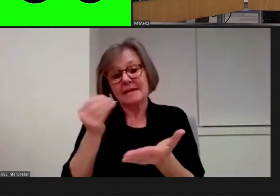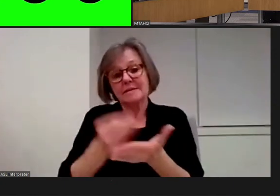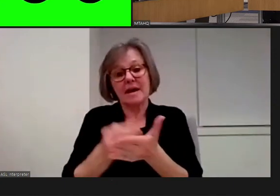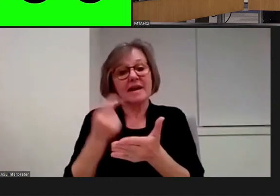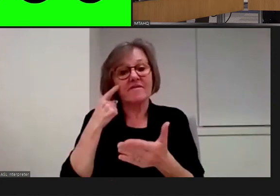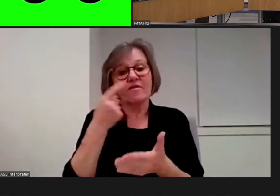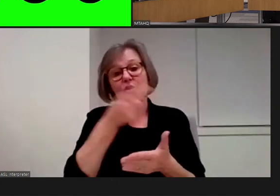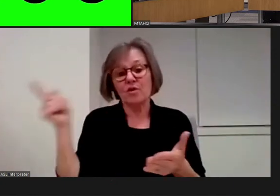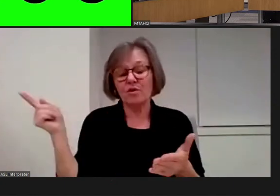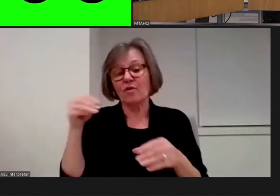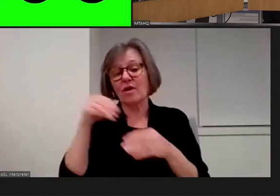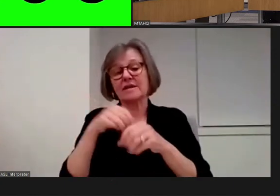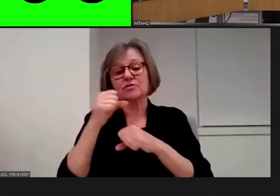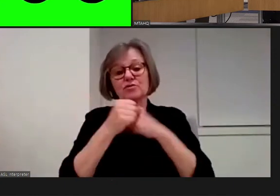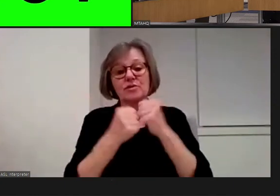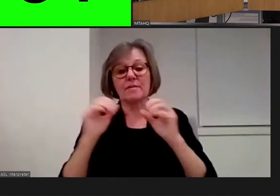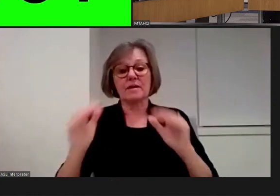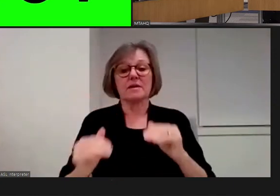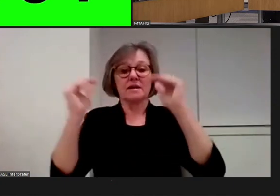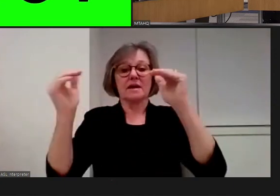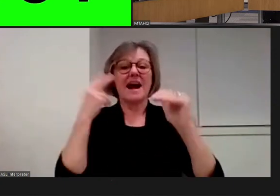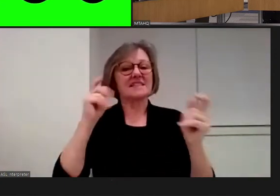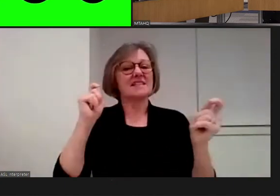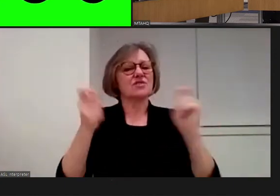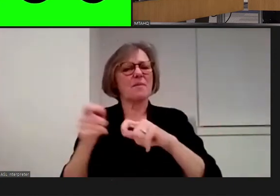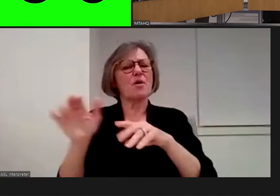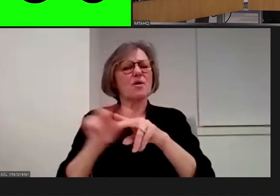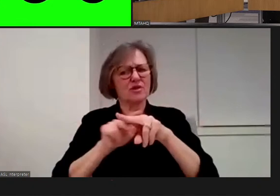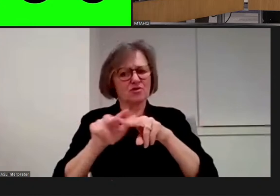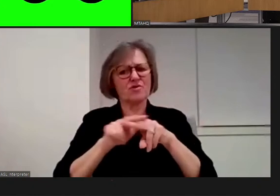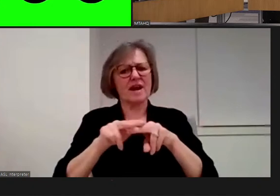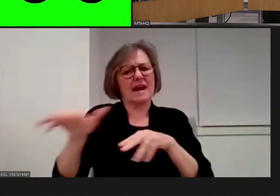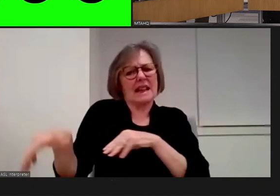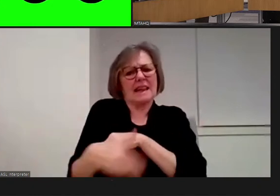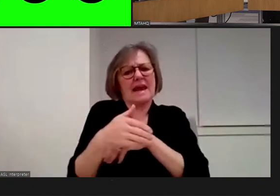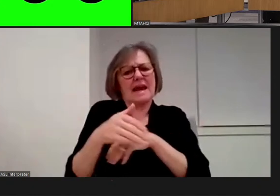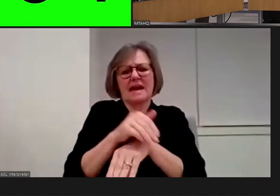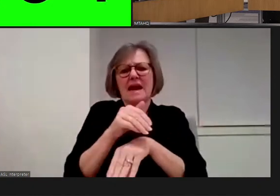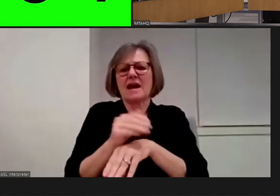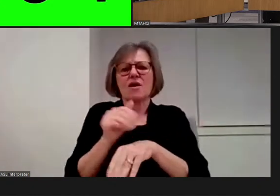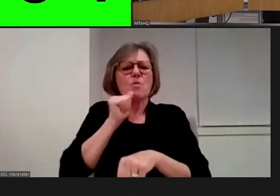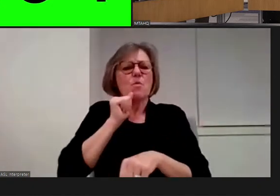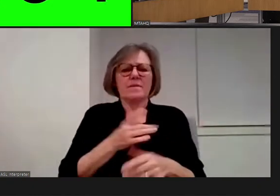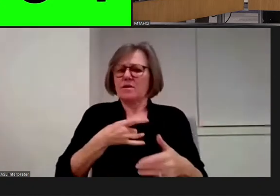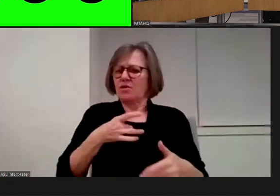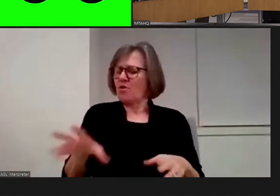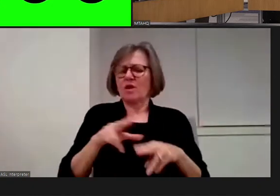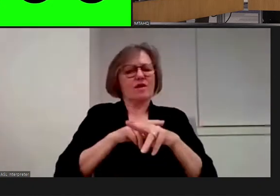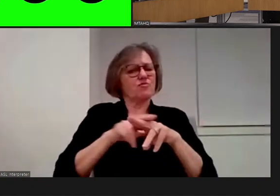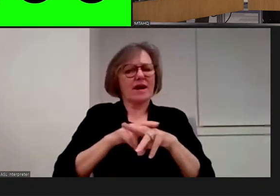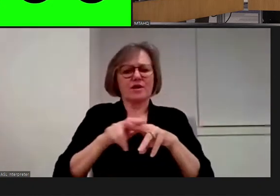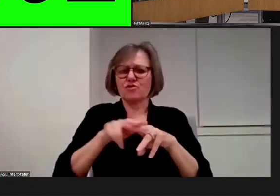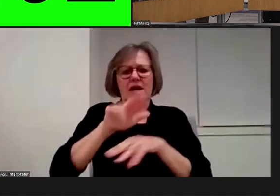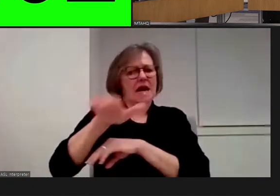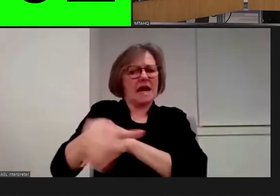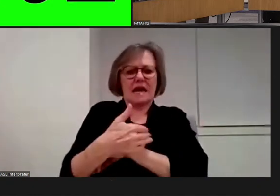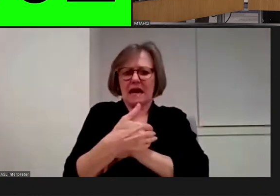upgrades. Because I already see the shift where, and I'm on the trains late at night, women don't like riding these trains because this stuff